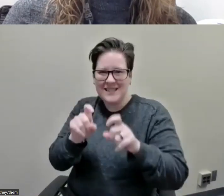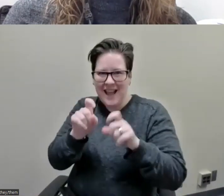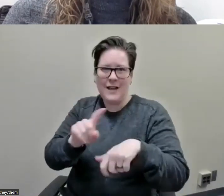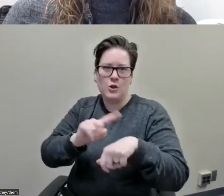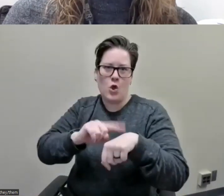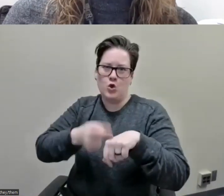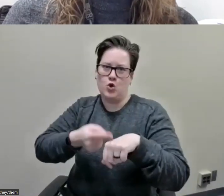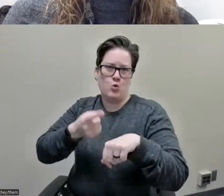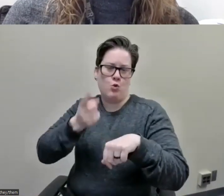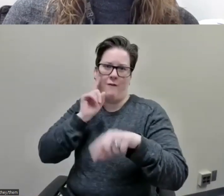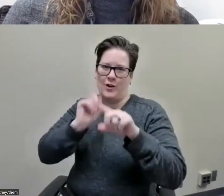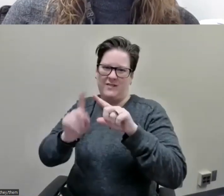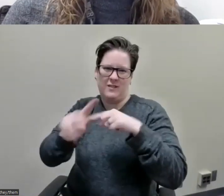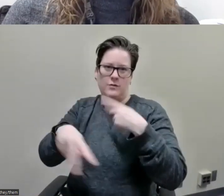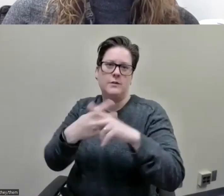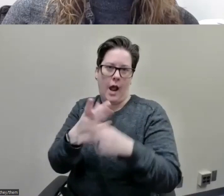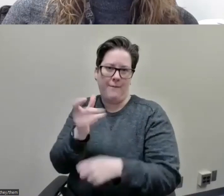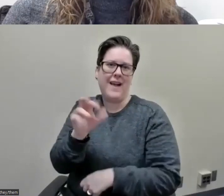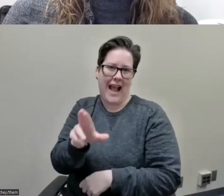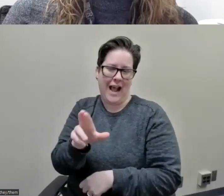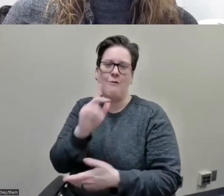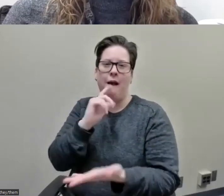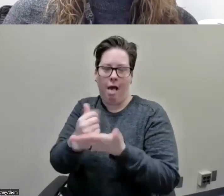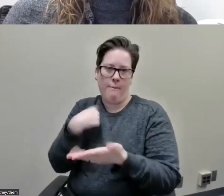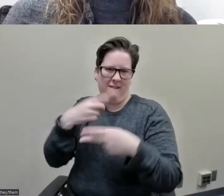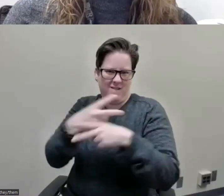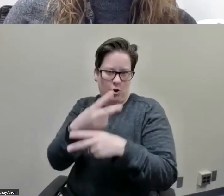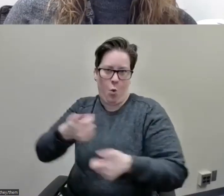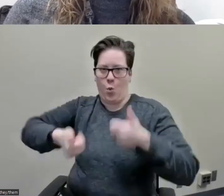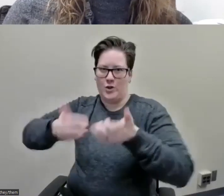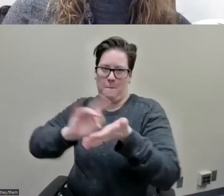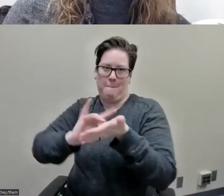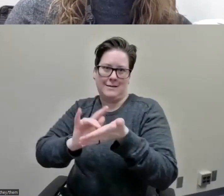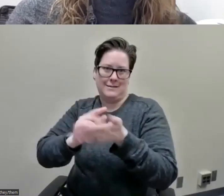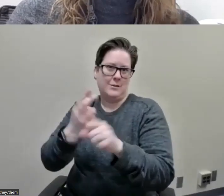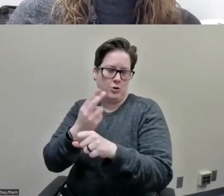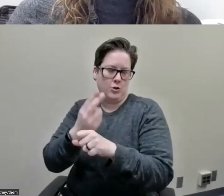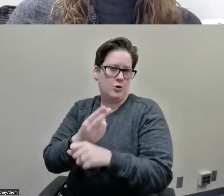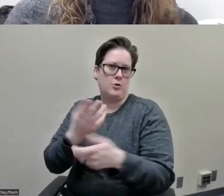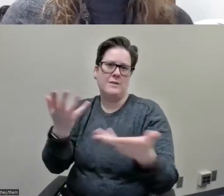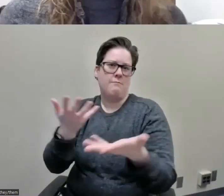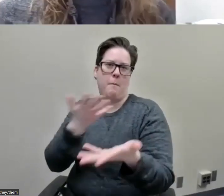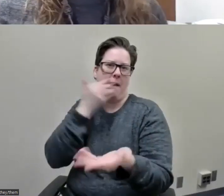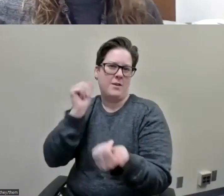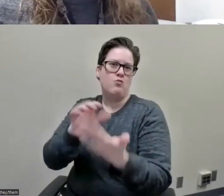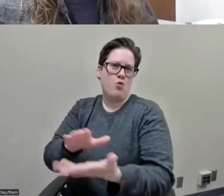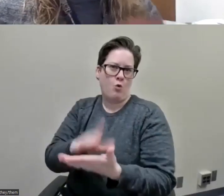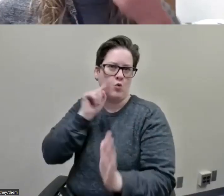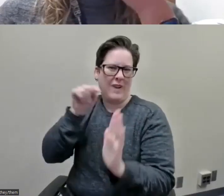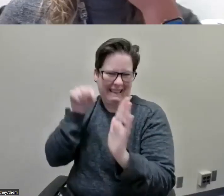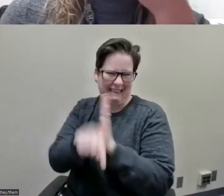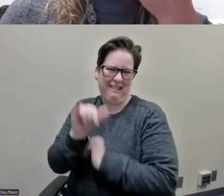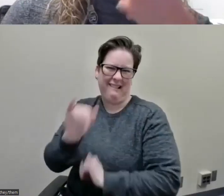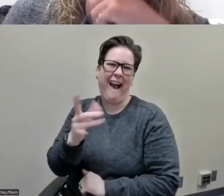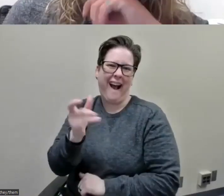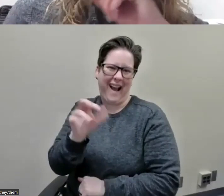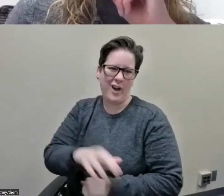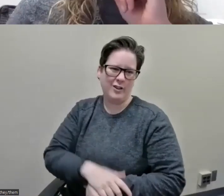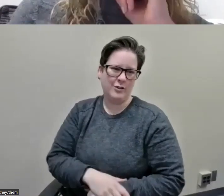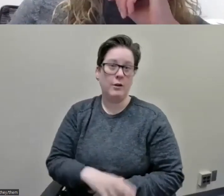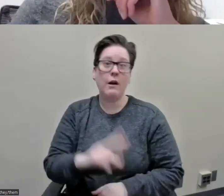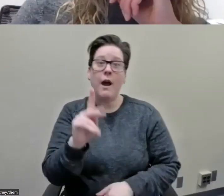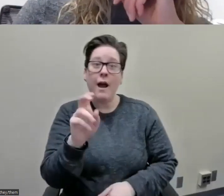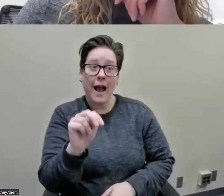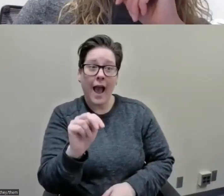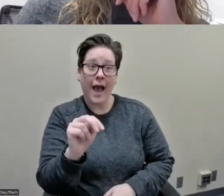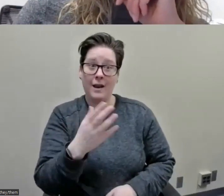several cancer types, and that's just to help us inform how to treat that cancer appropriately. You know, I actually have